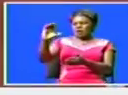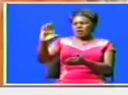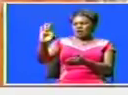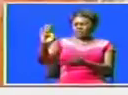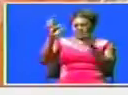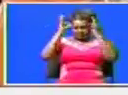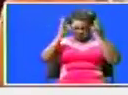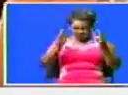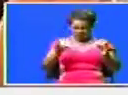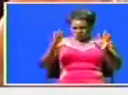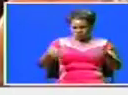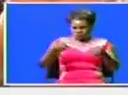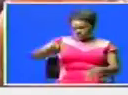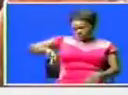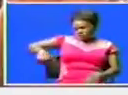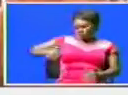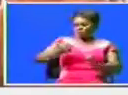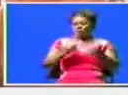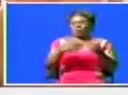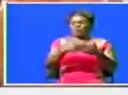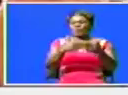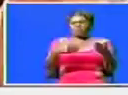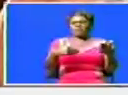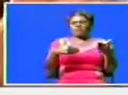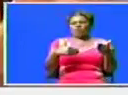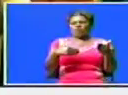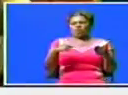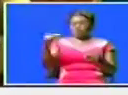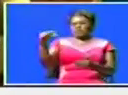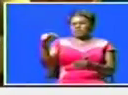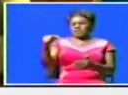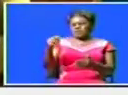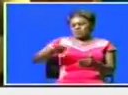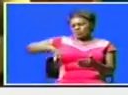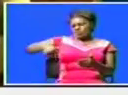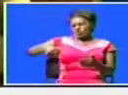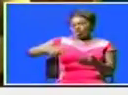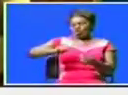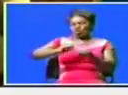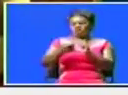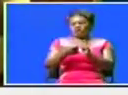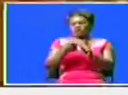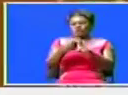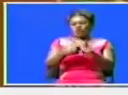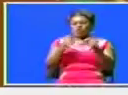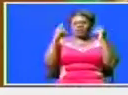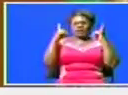unanimously decided to give Morocco the tournament ahead of Equatorial Guinea. Morocco will now replace Kenya, who was stripped of